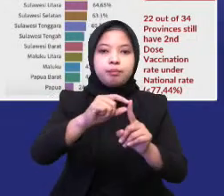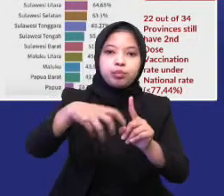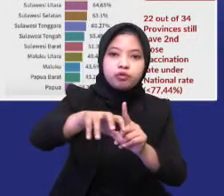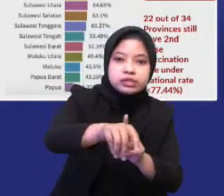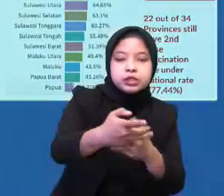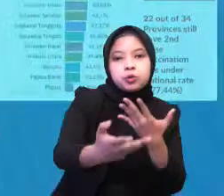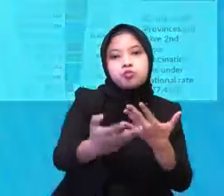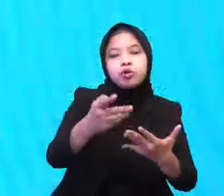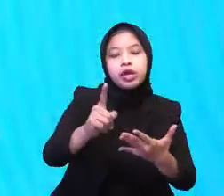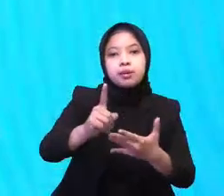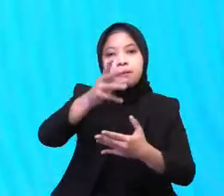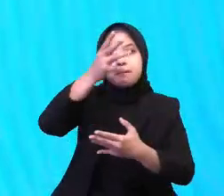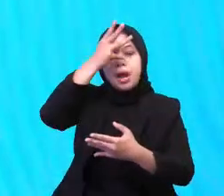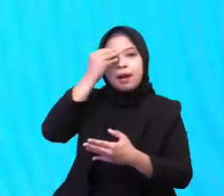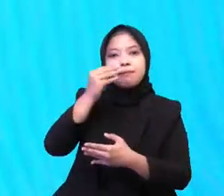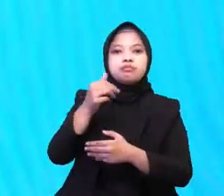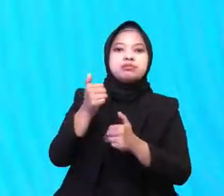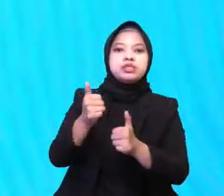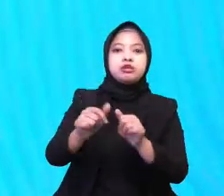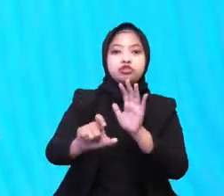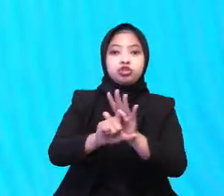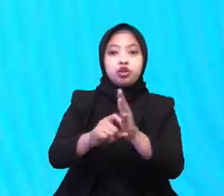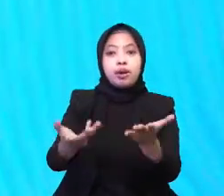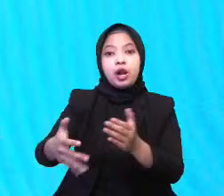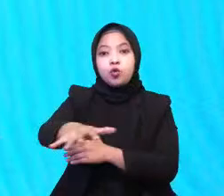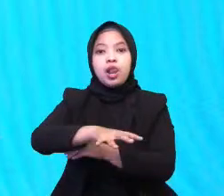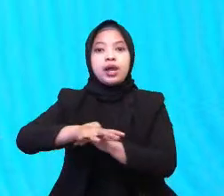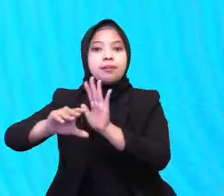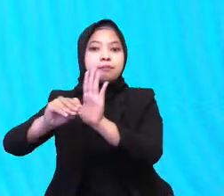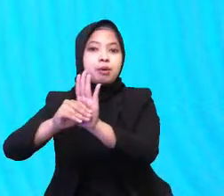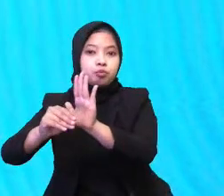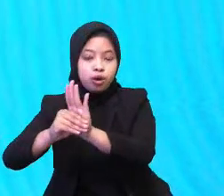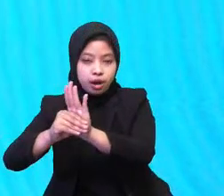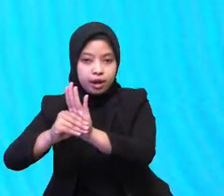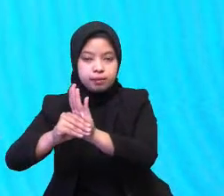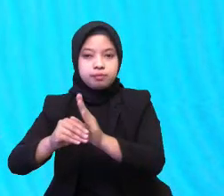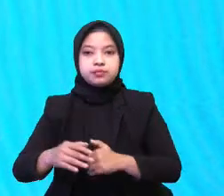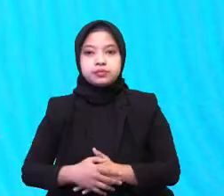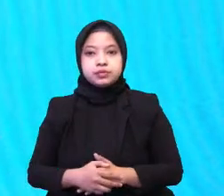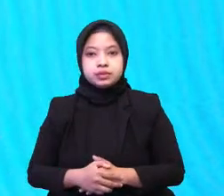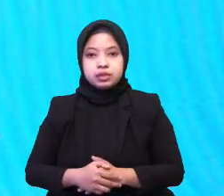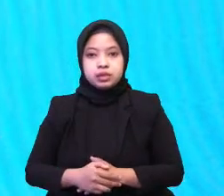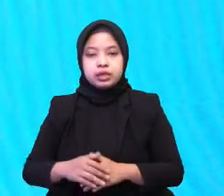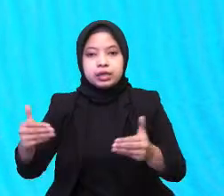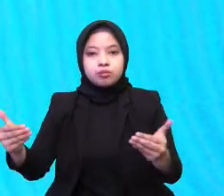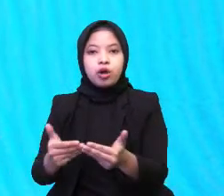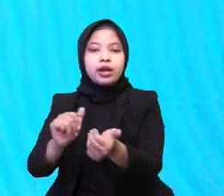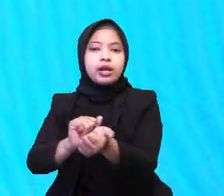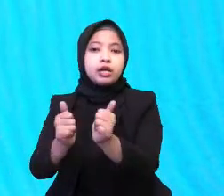weekly active cases, namely Papua, up 15 cases.